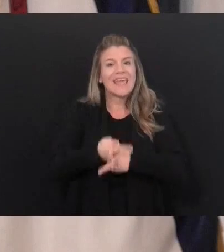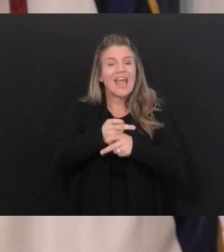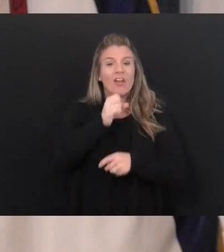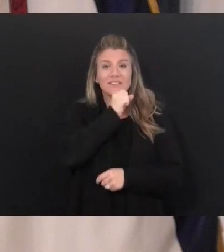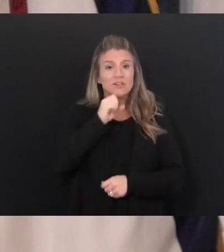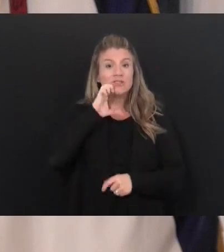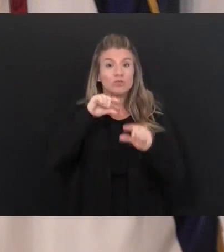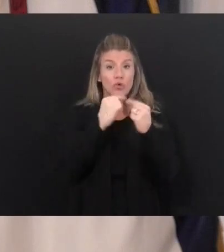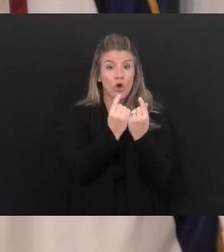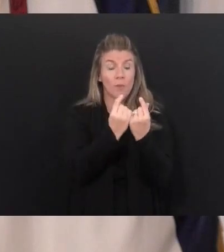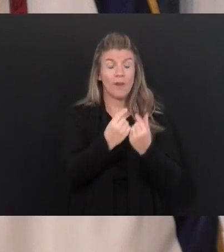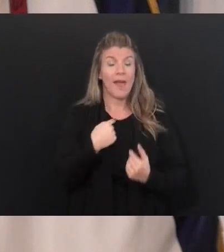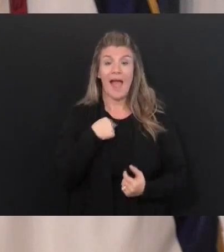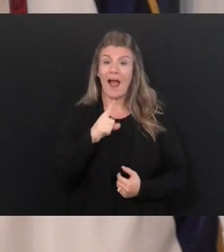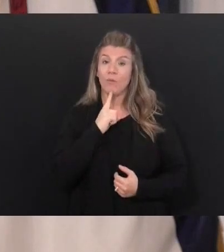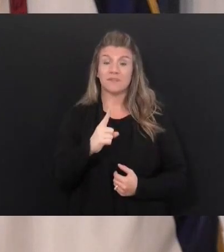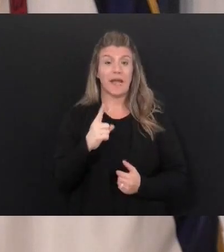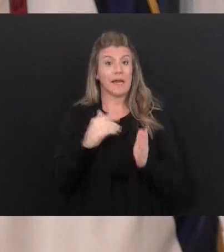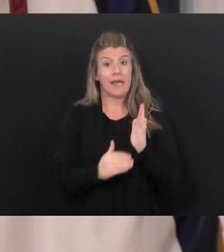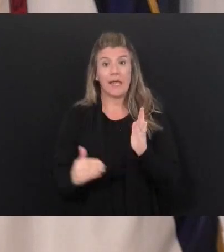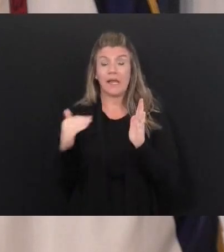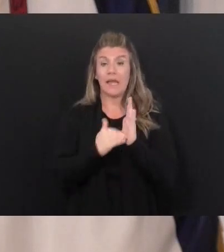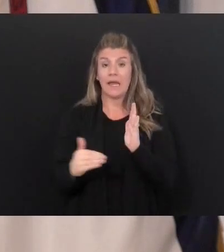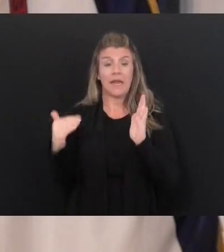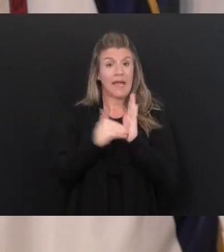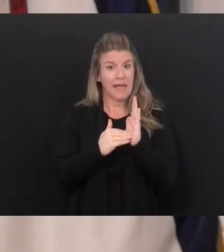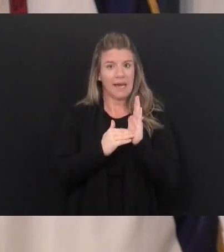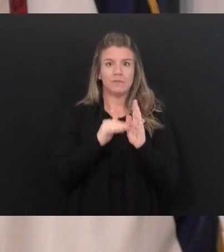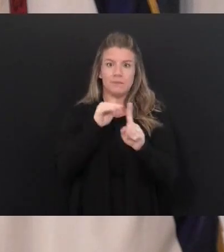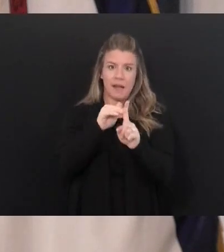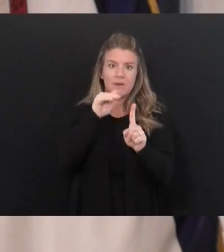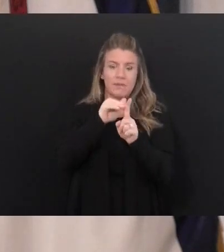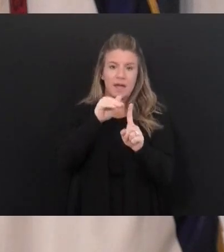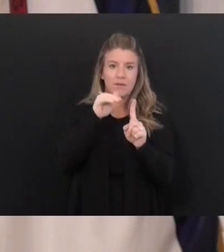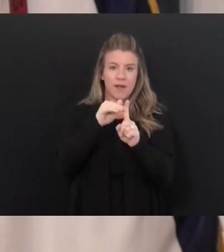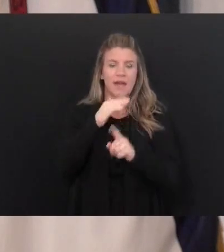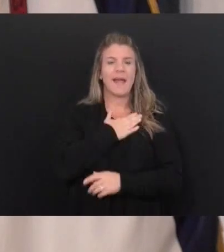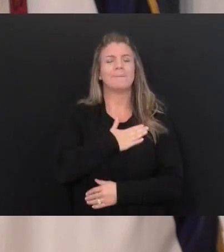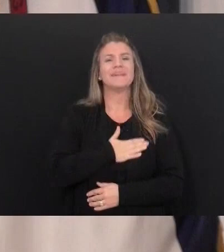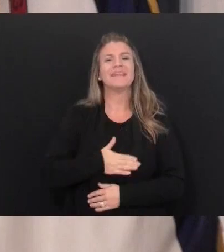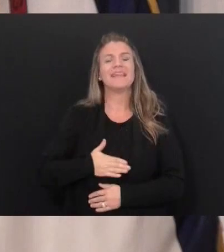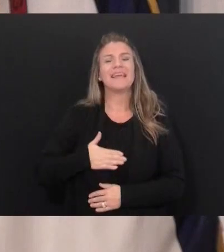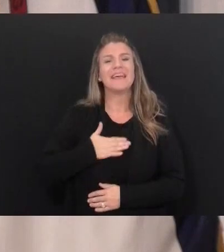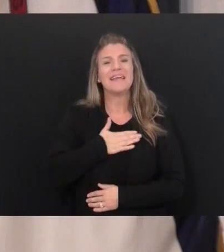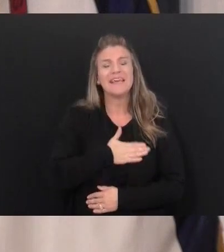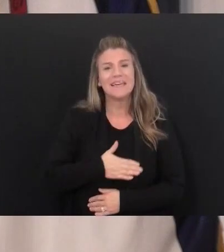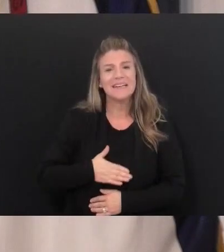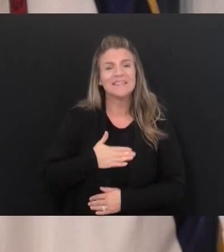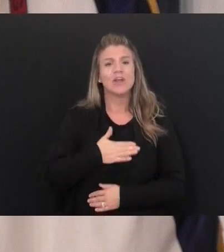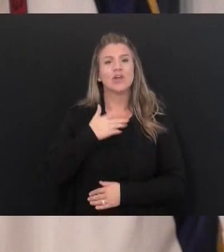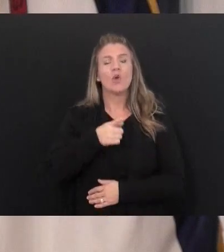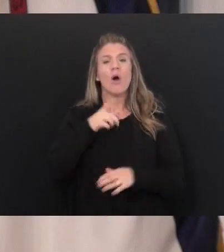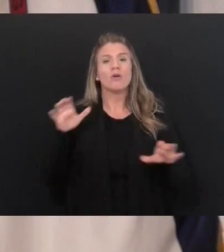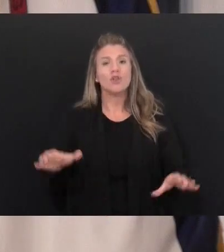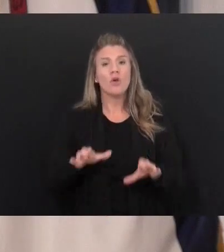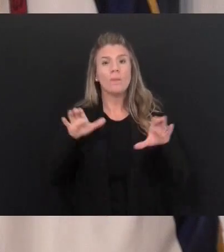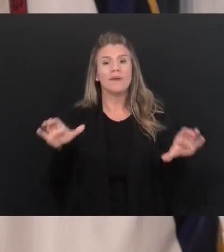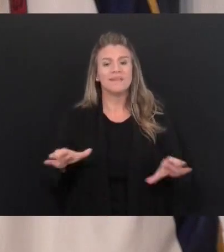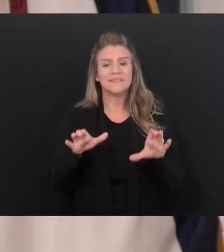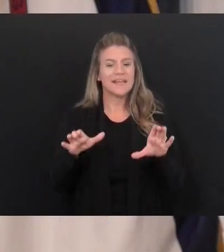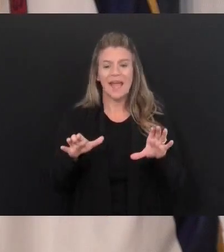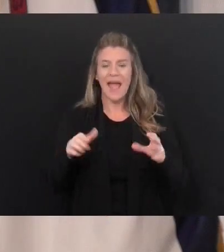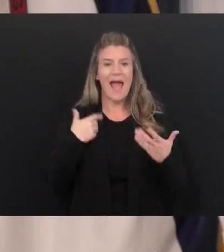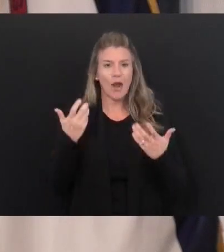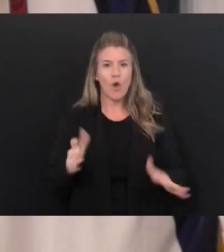have said it until I'm blue-green. And please, please, get busy, West Virginia, and don't pitch me a